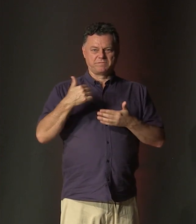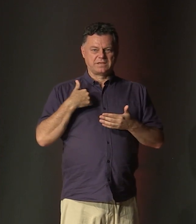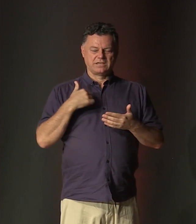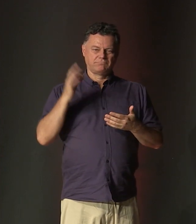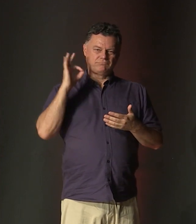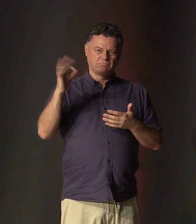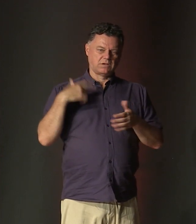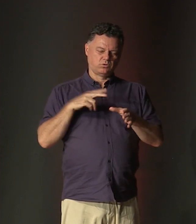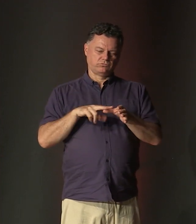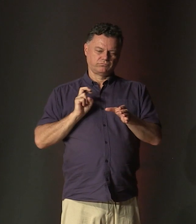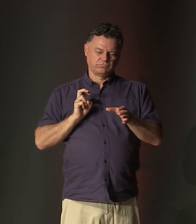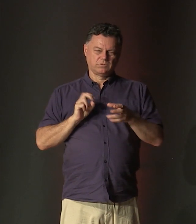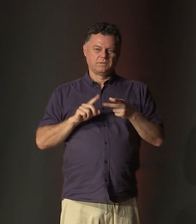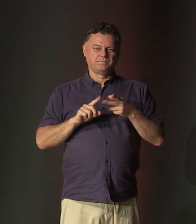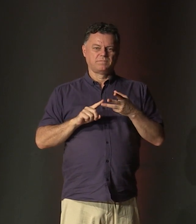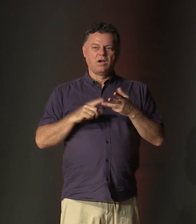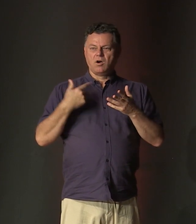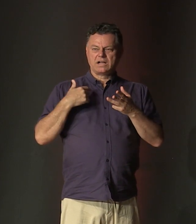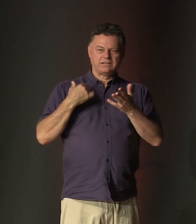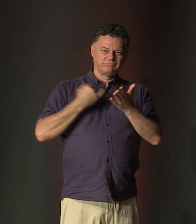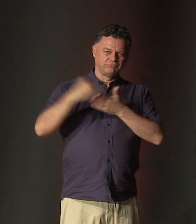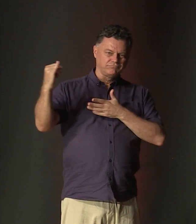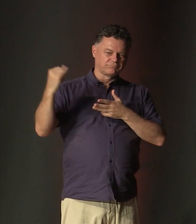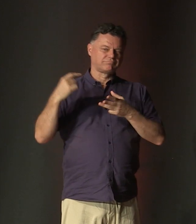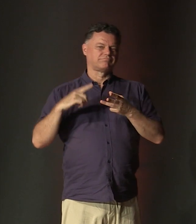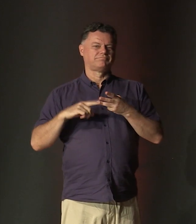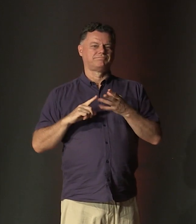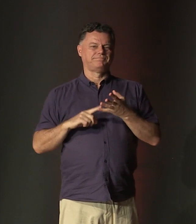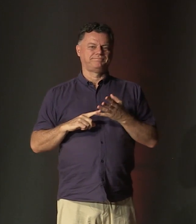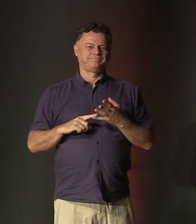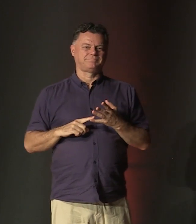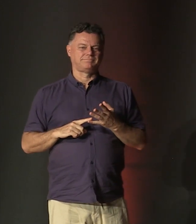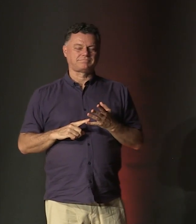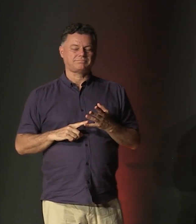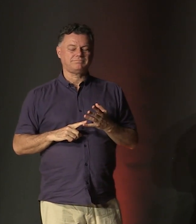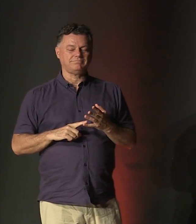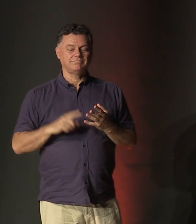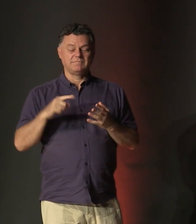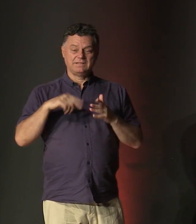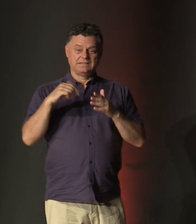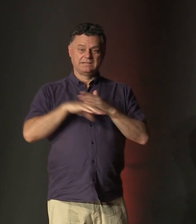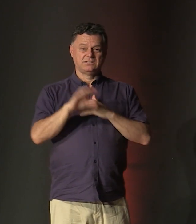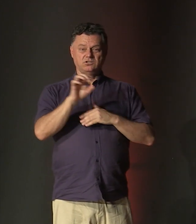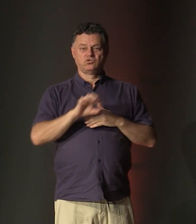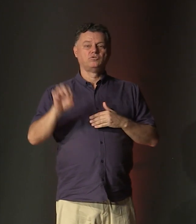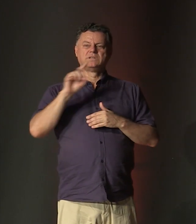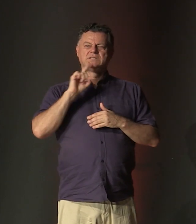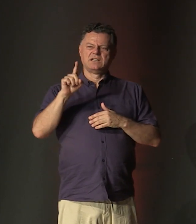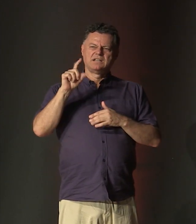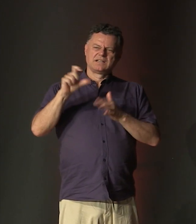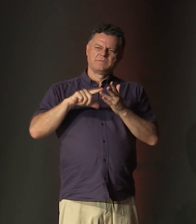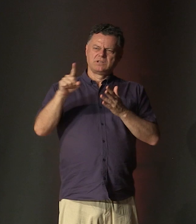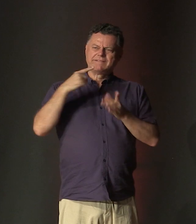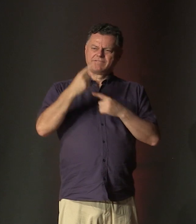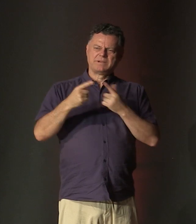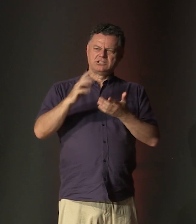of processing. And you get the right to ask, in fact, demand that companies tell you what